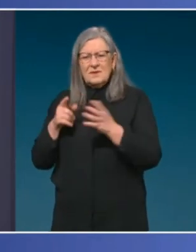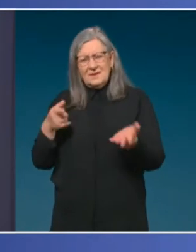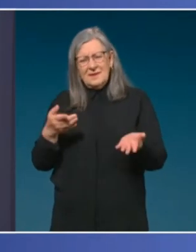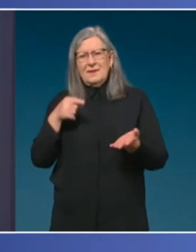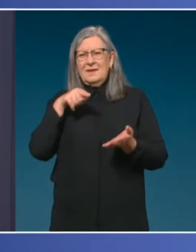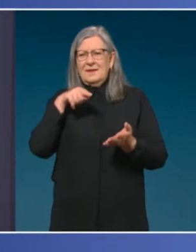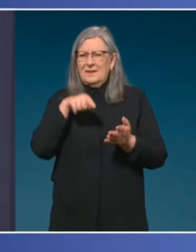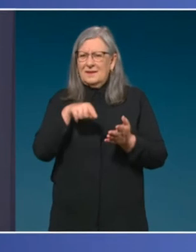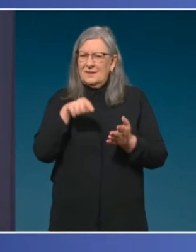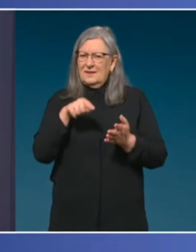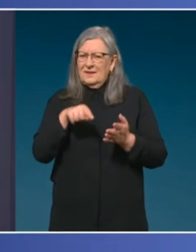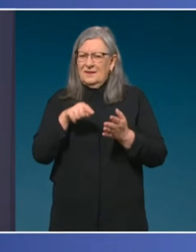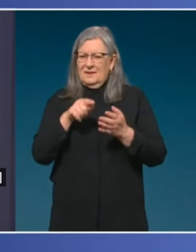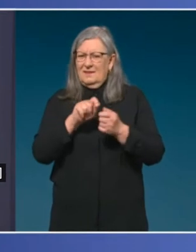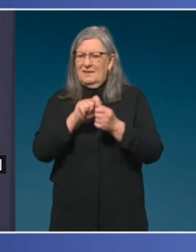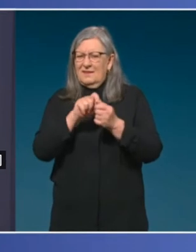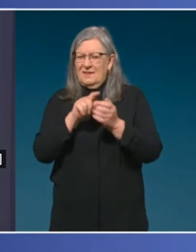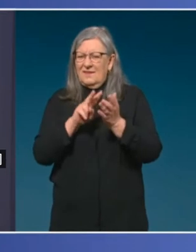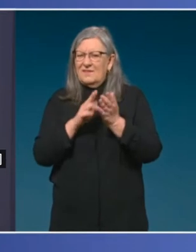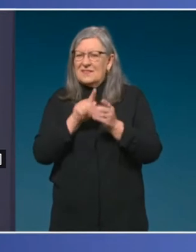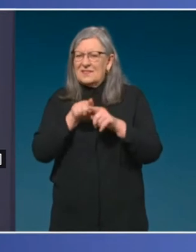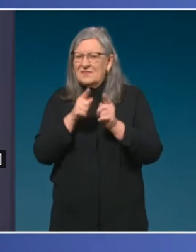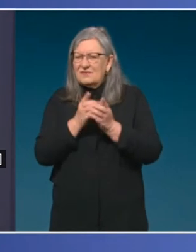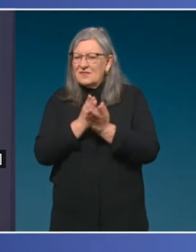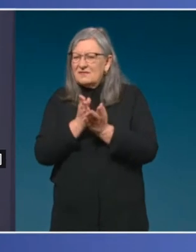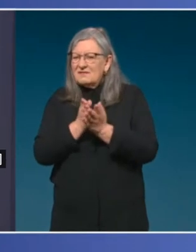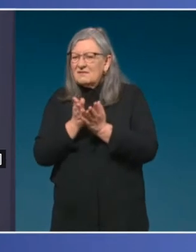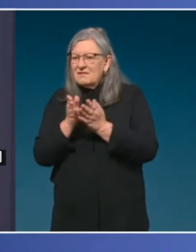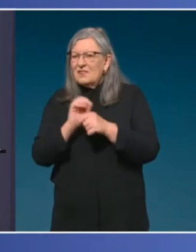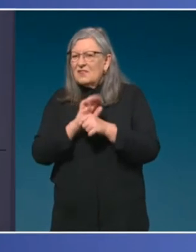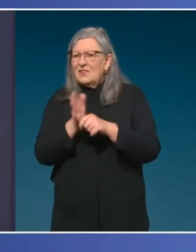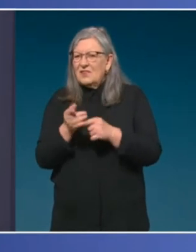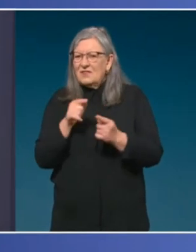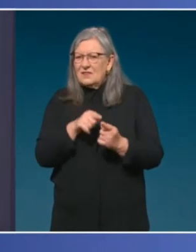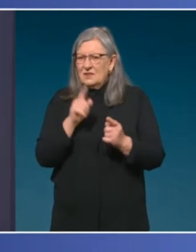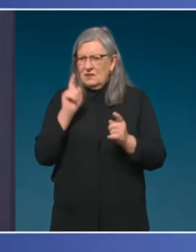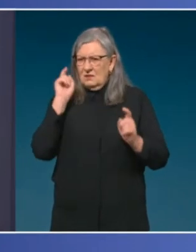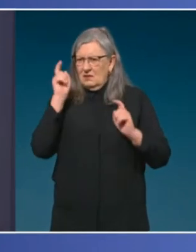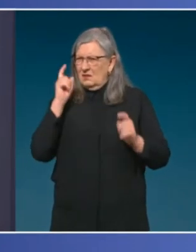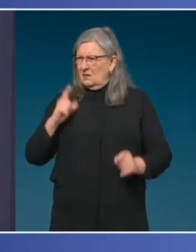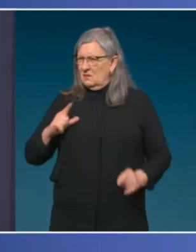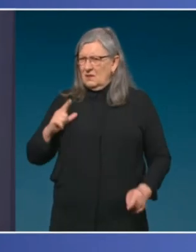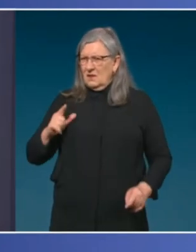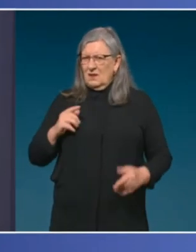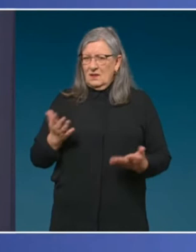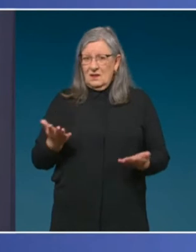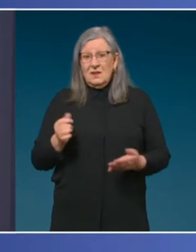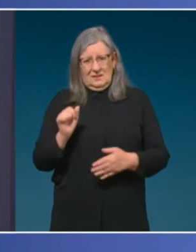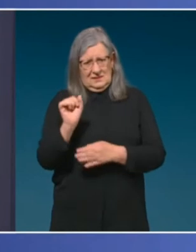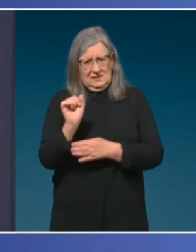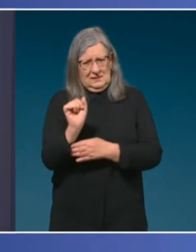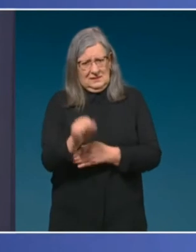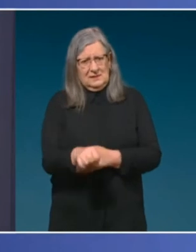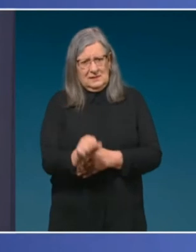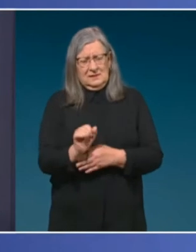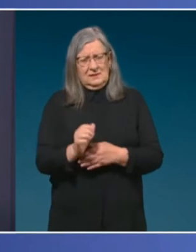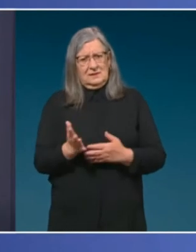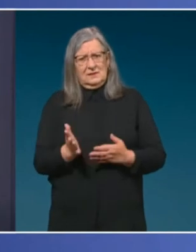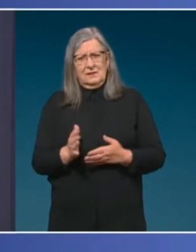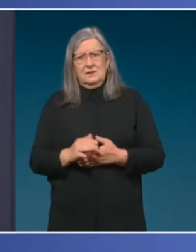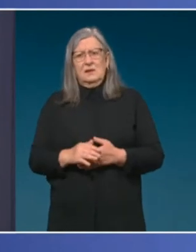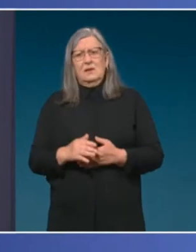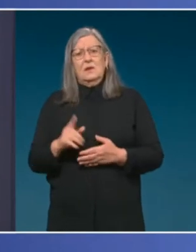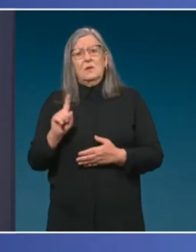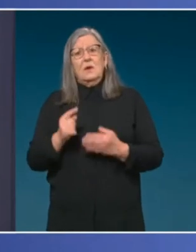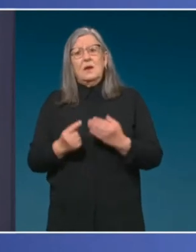If actions are needed, we will take them. That's been our approach. But the direction of the country is of a national plan that's opening